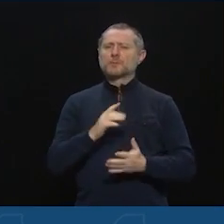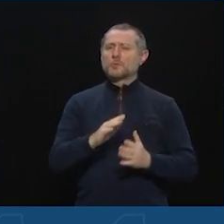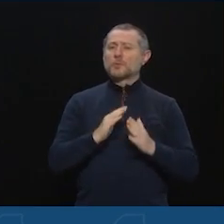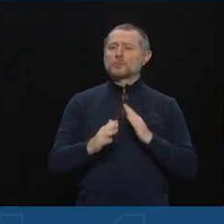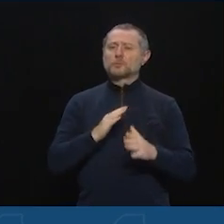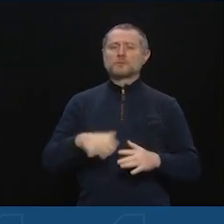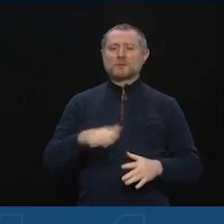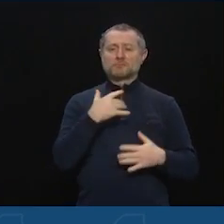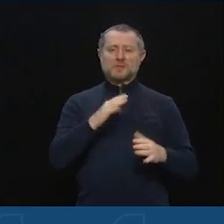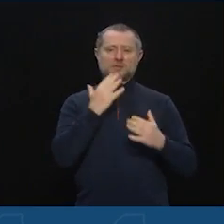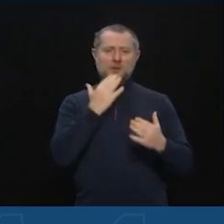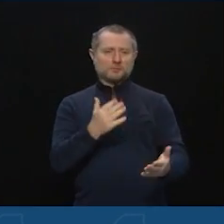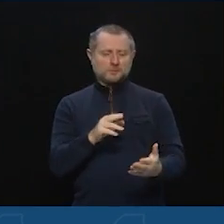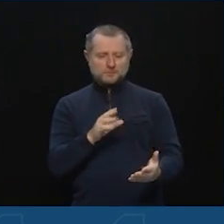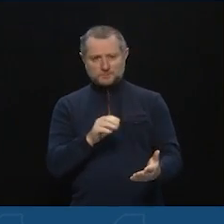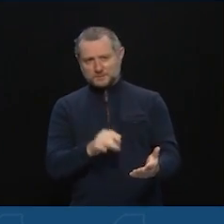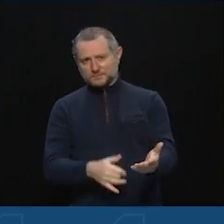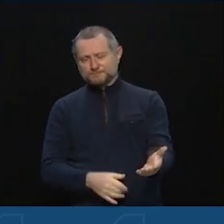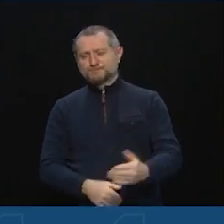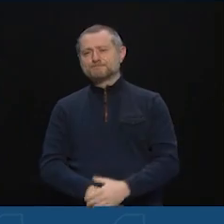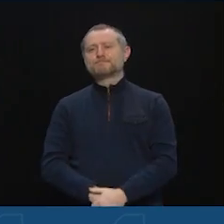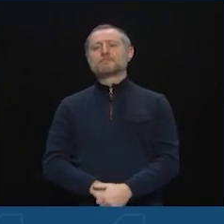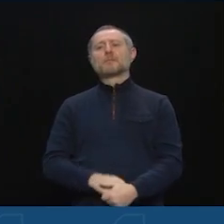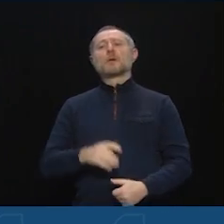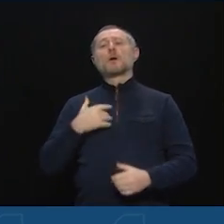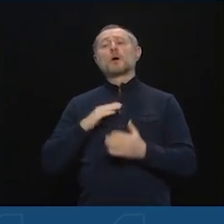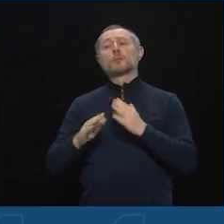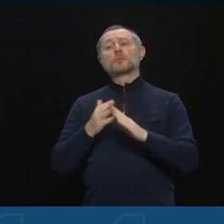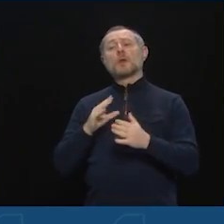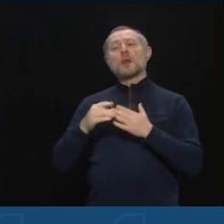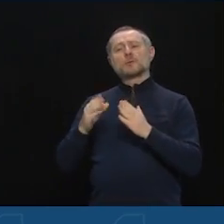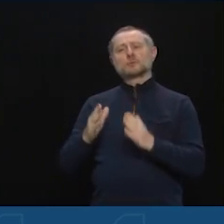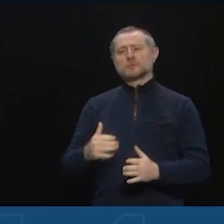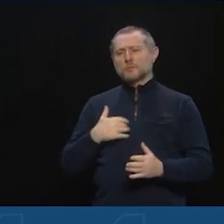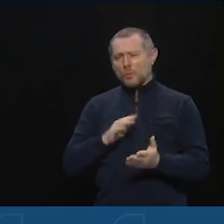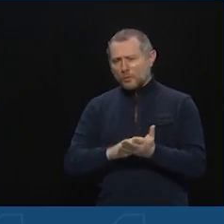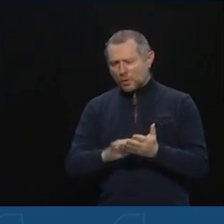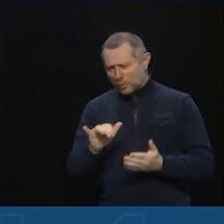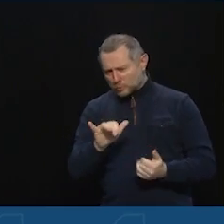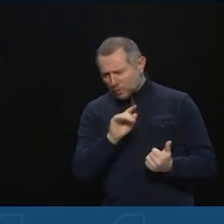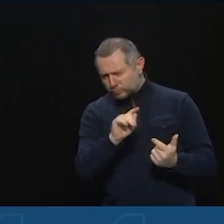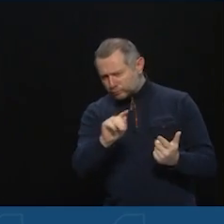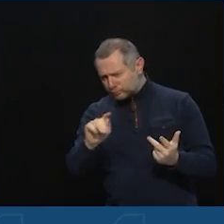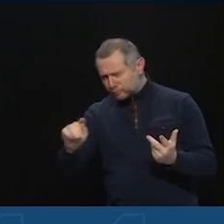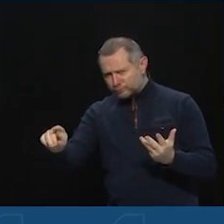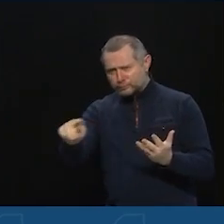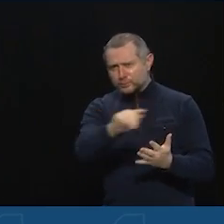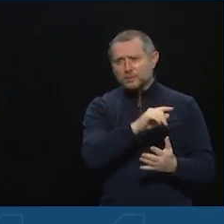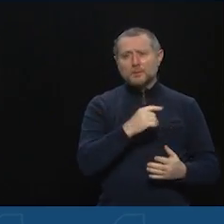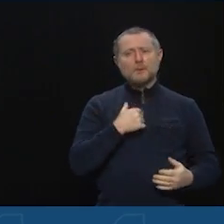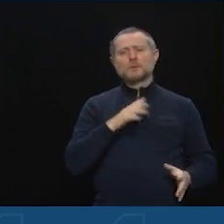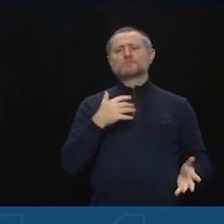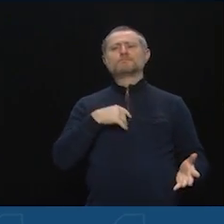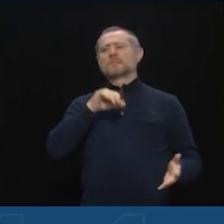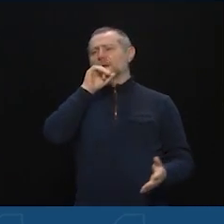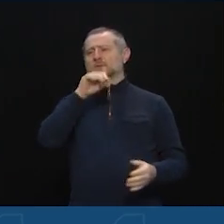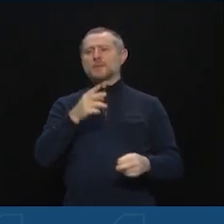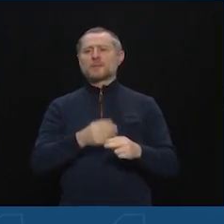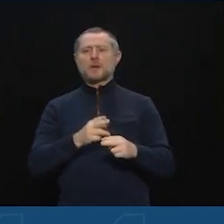all you've done, and a number of other individuals, our community leaders who will be recognized as well. Again, I love the name of this wine bar.